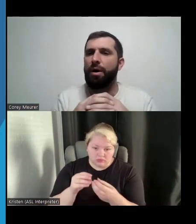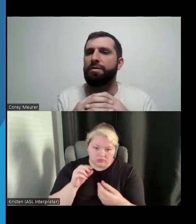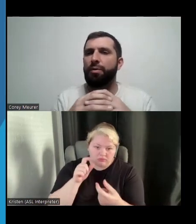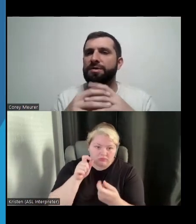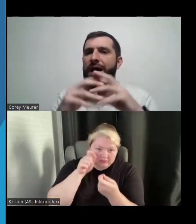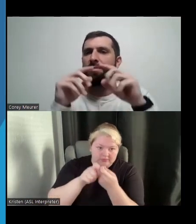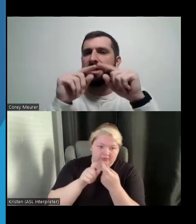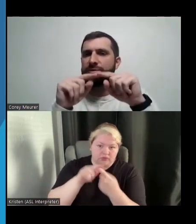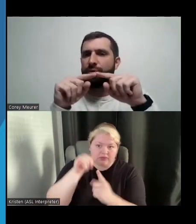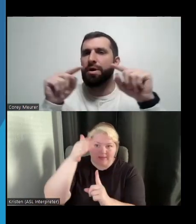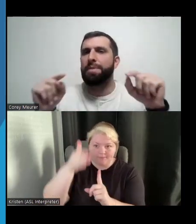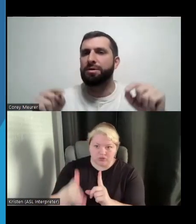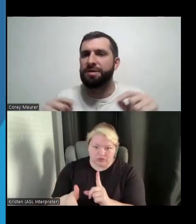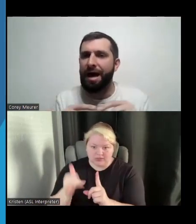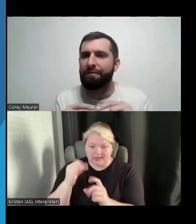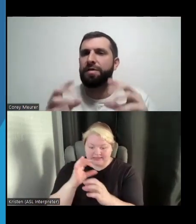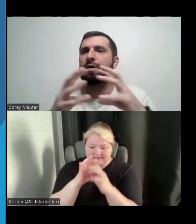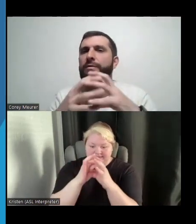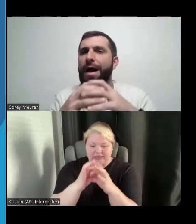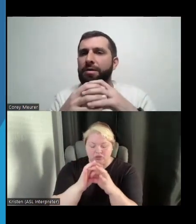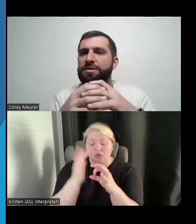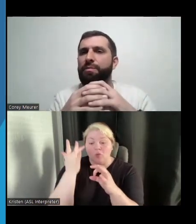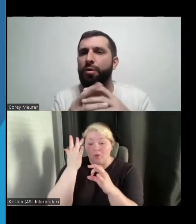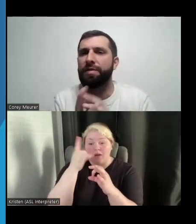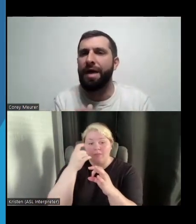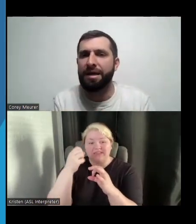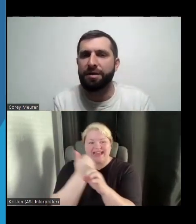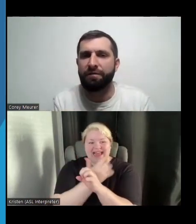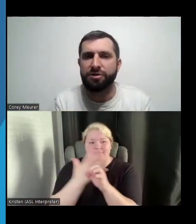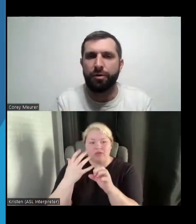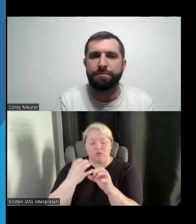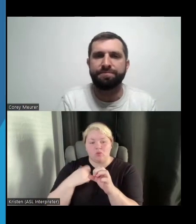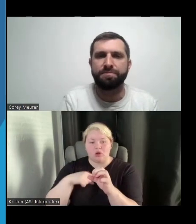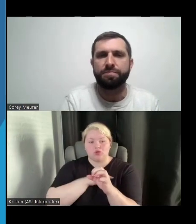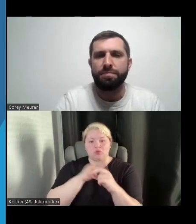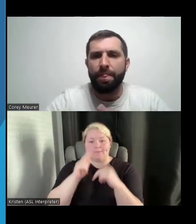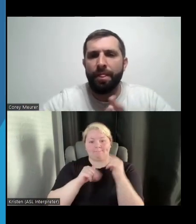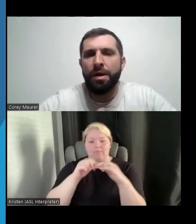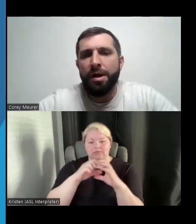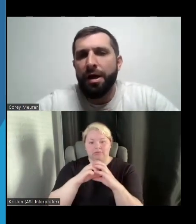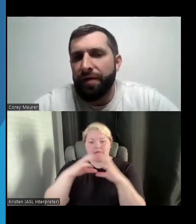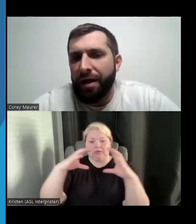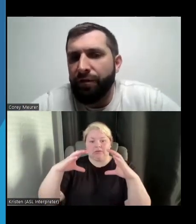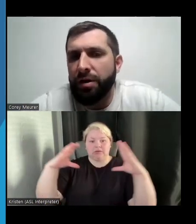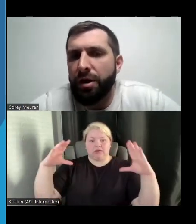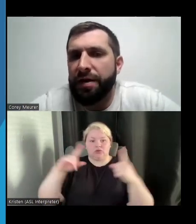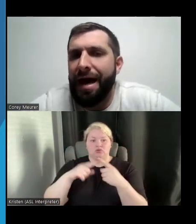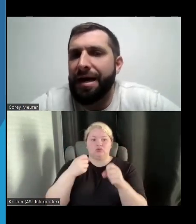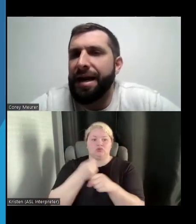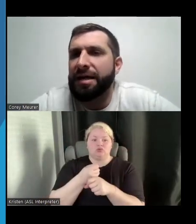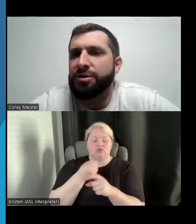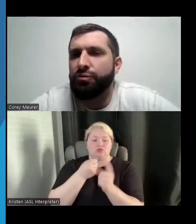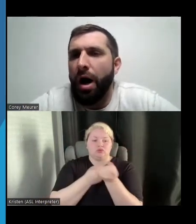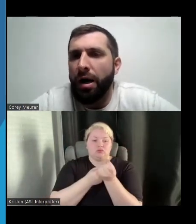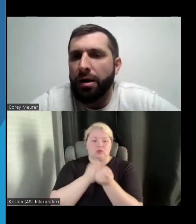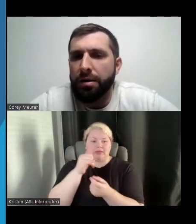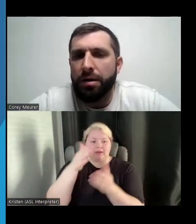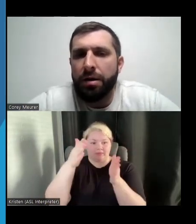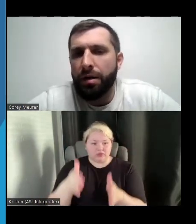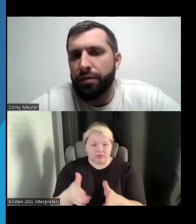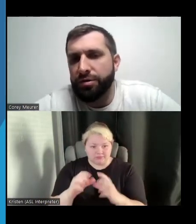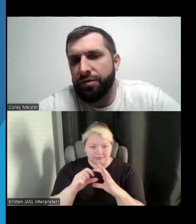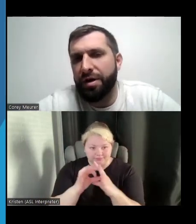the center part of the bullseye because we want to build everything around supporting that individual. Then if we look at that next